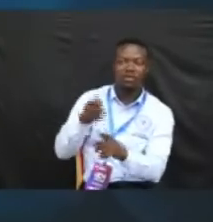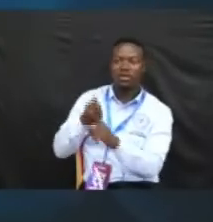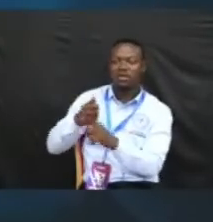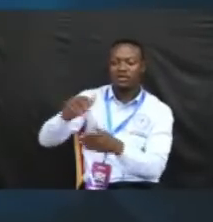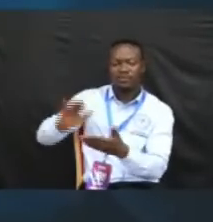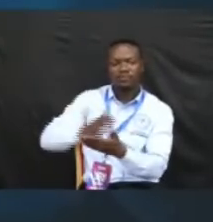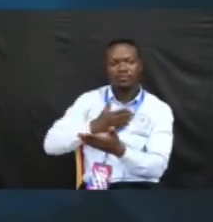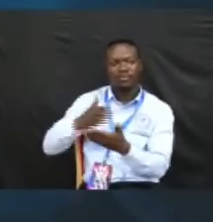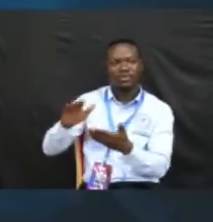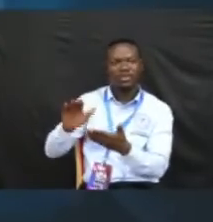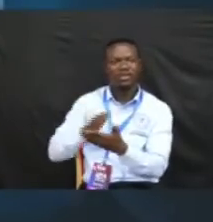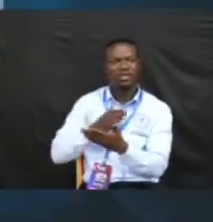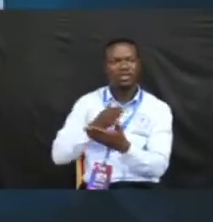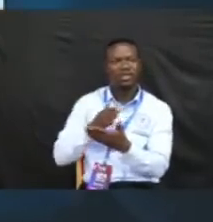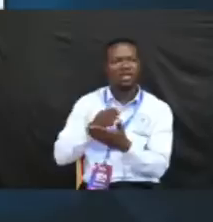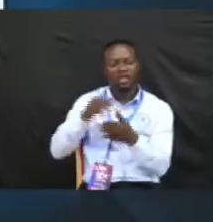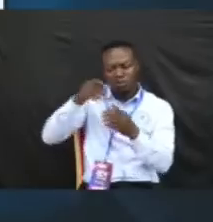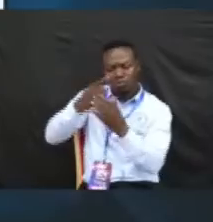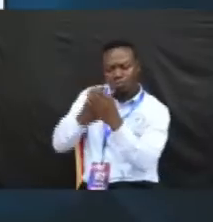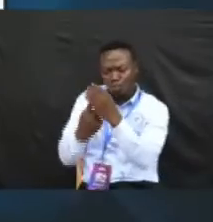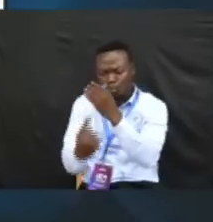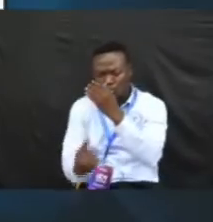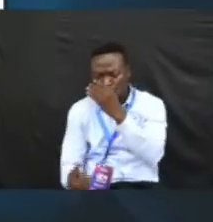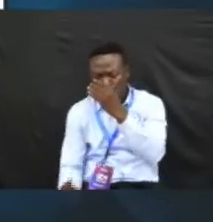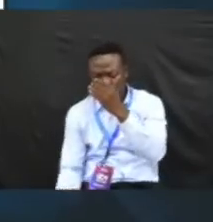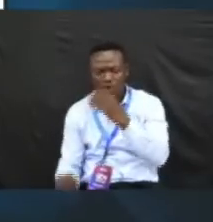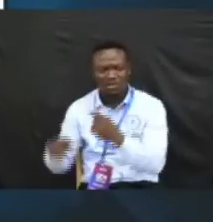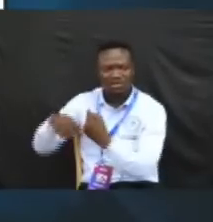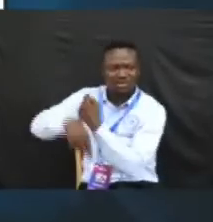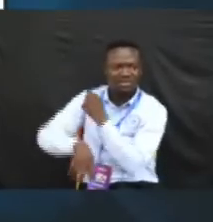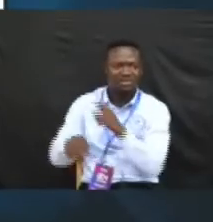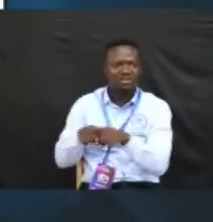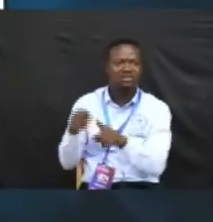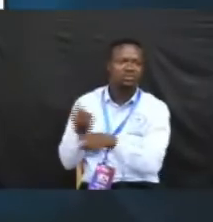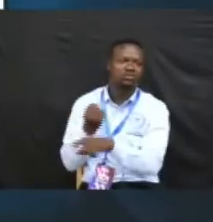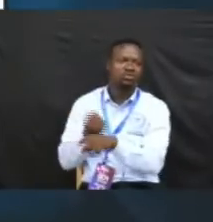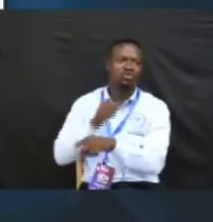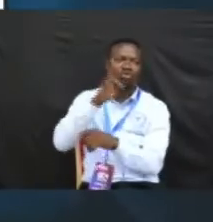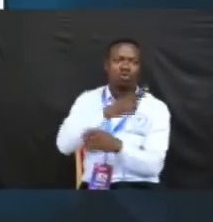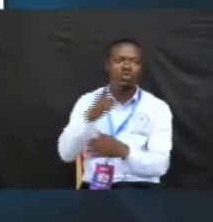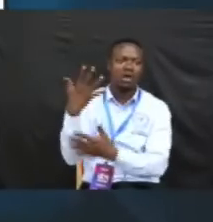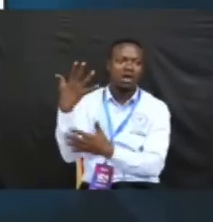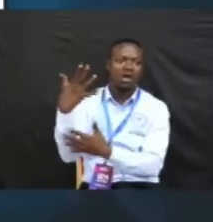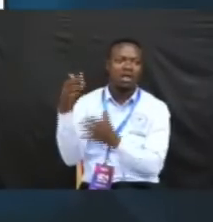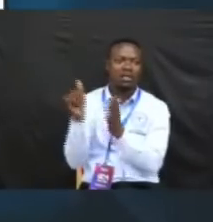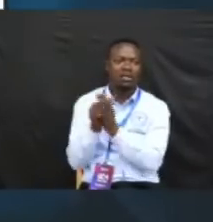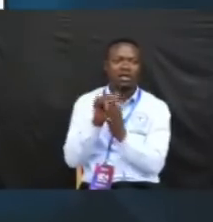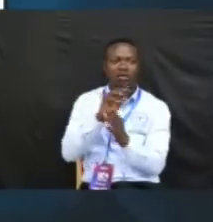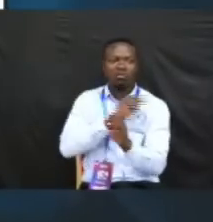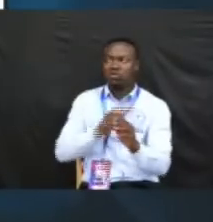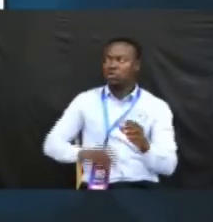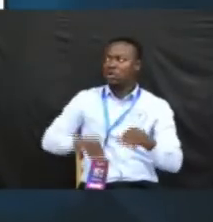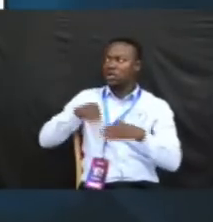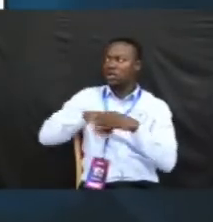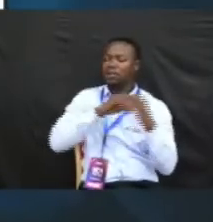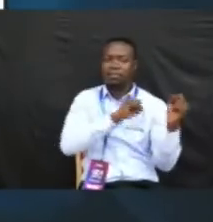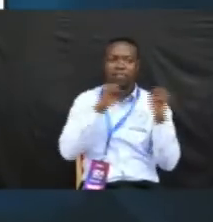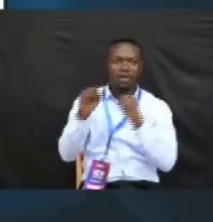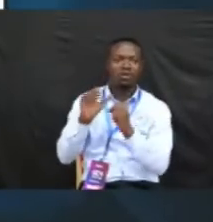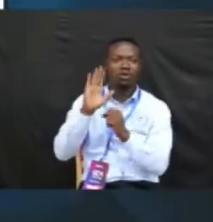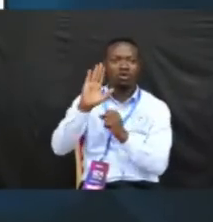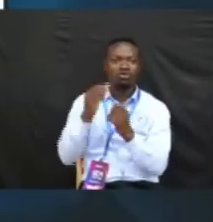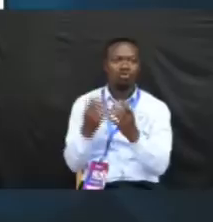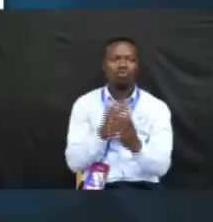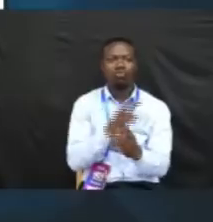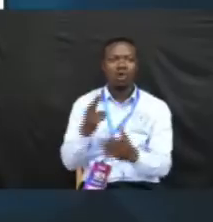the depths like a stone. Your right hand, Lord, was majestic in power. Your